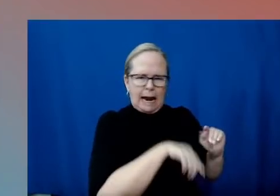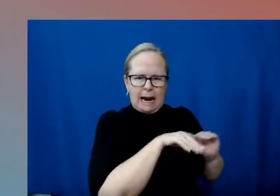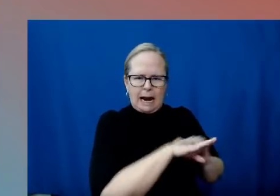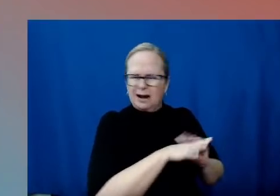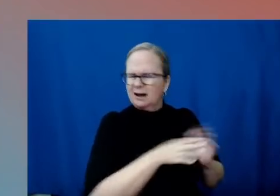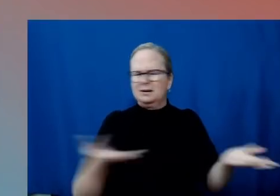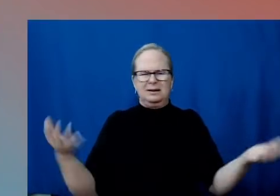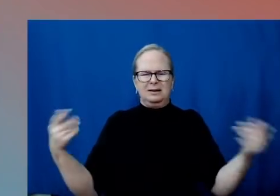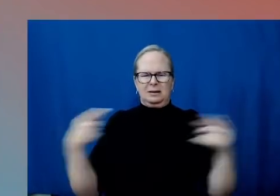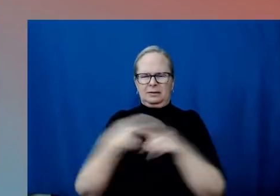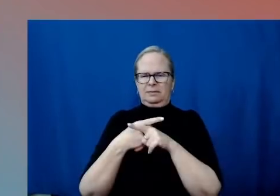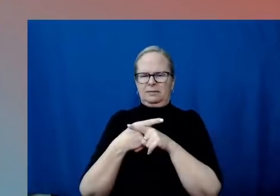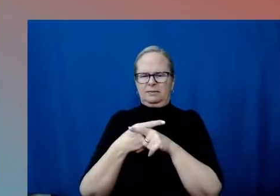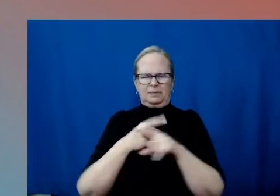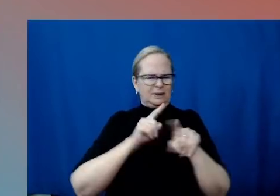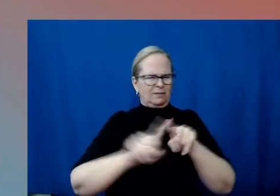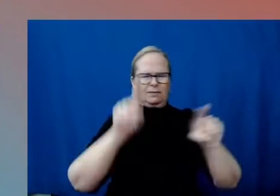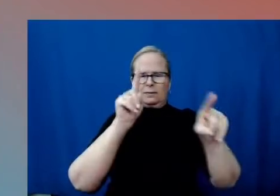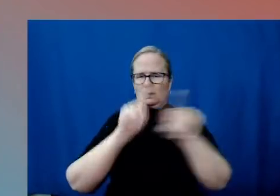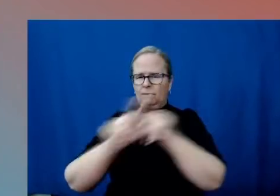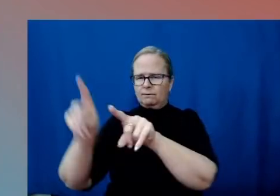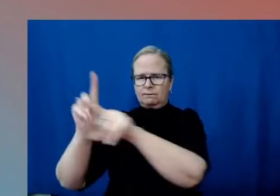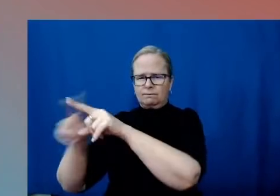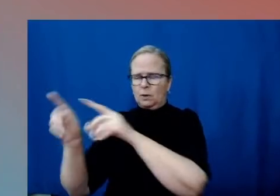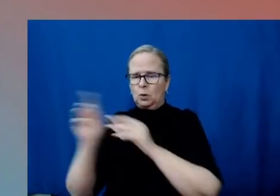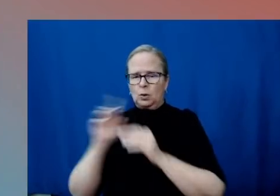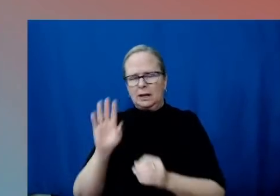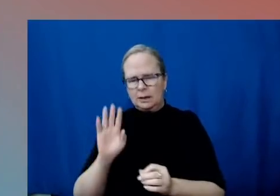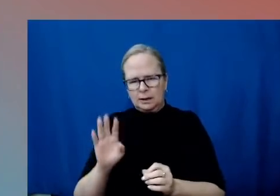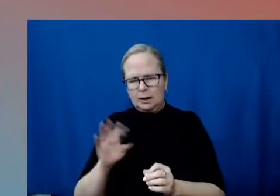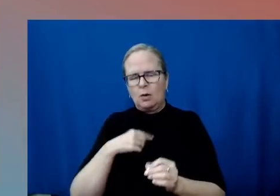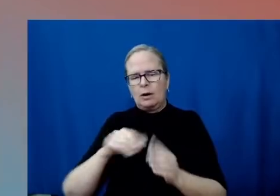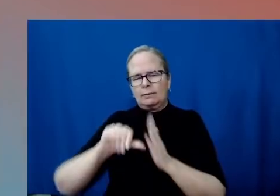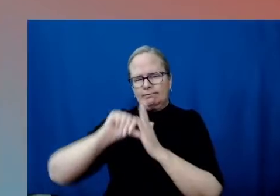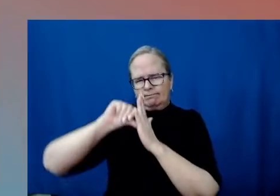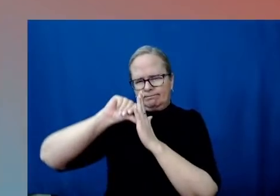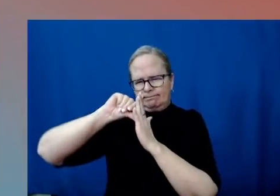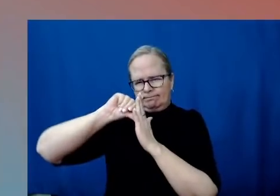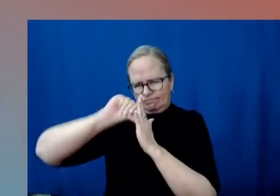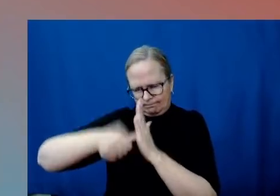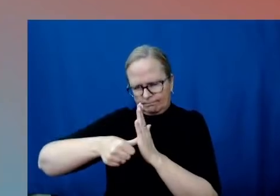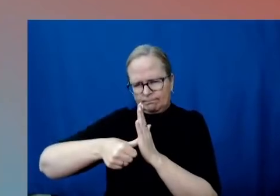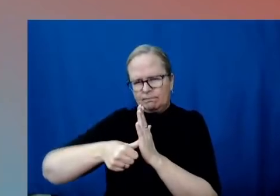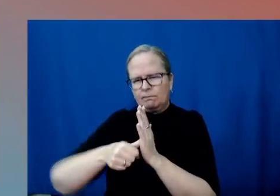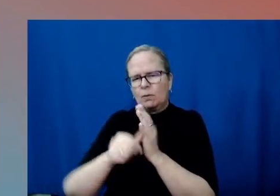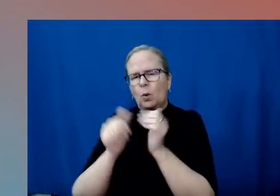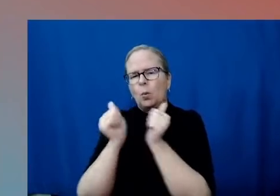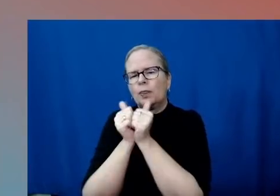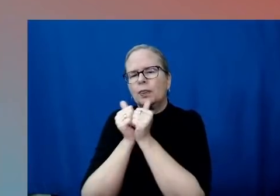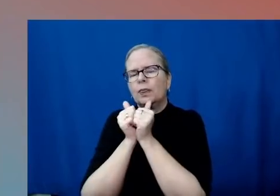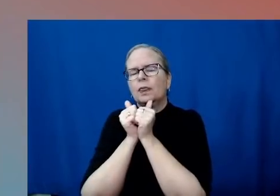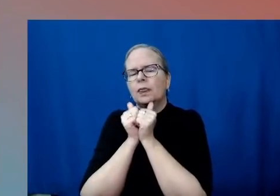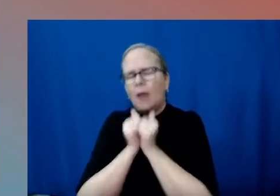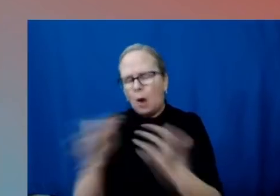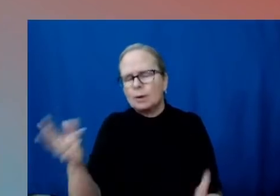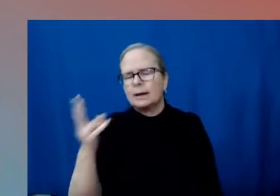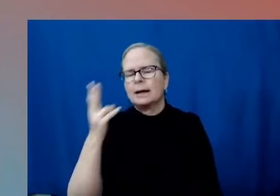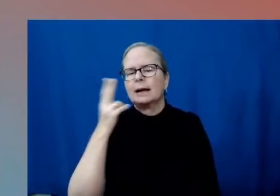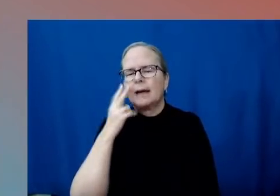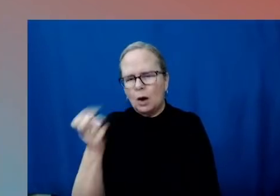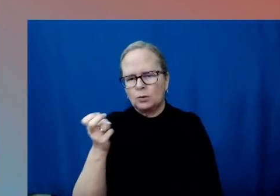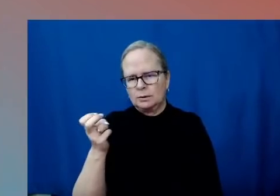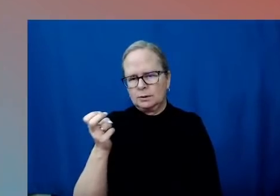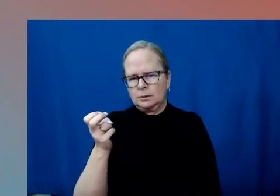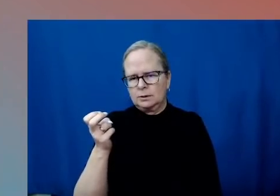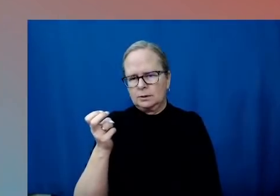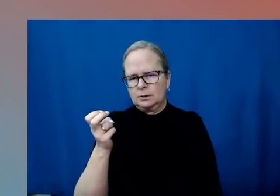like that. We've applied them in various ways, but I just want to strongly say there's no question public health measures work and they've saved